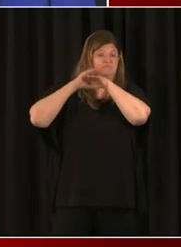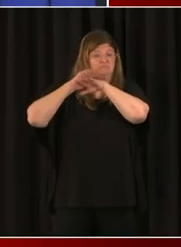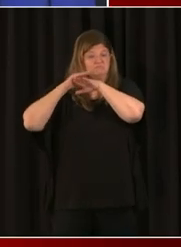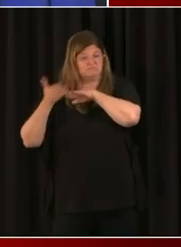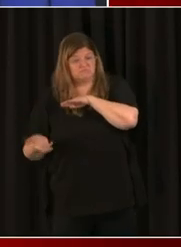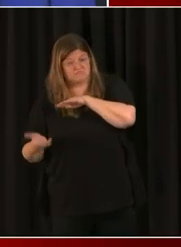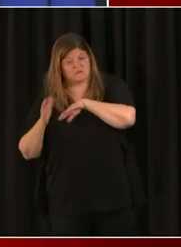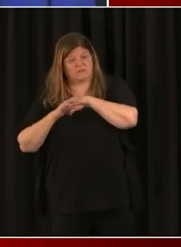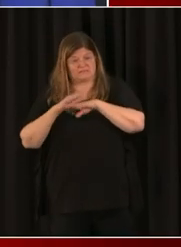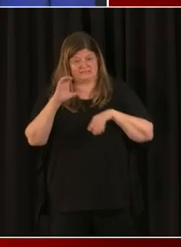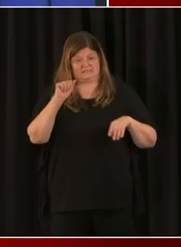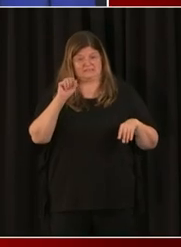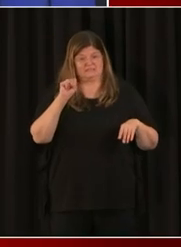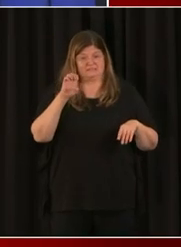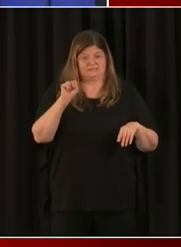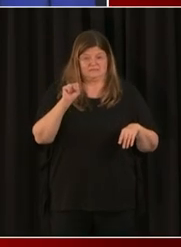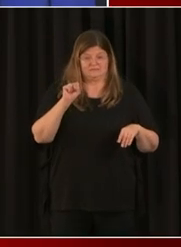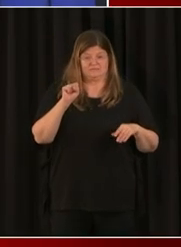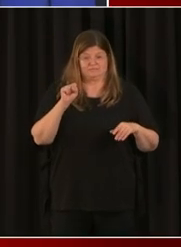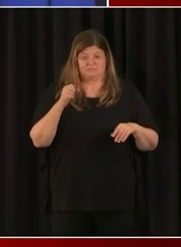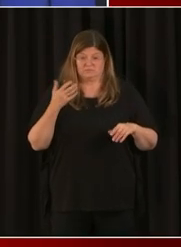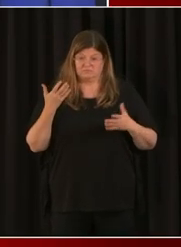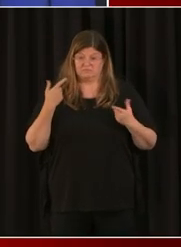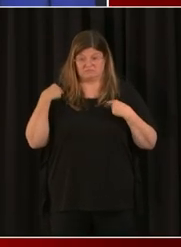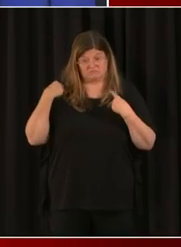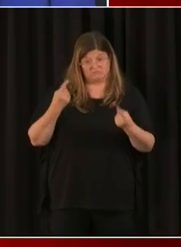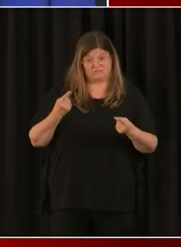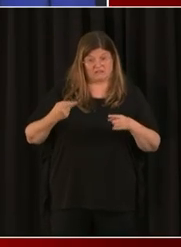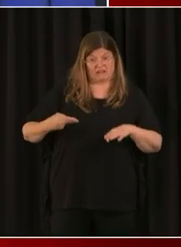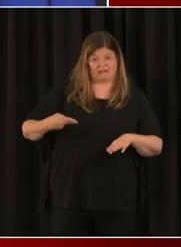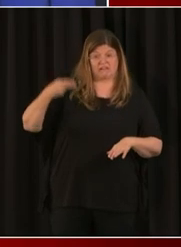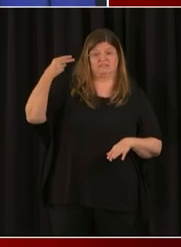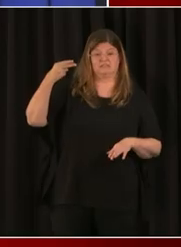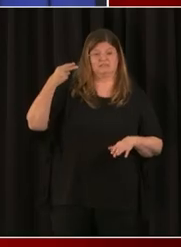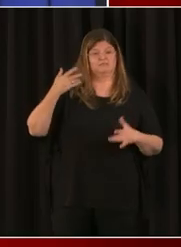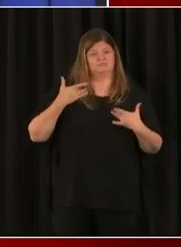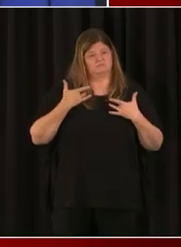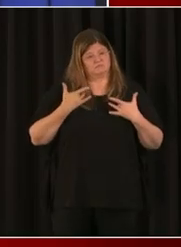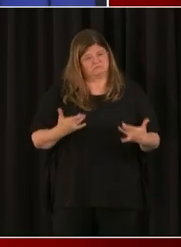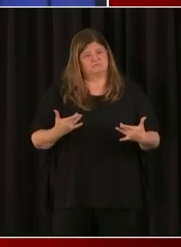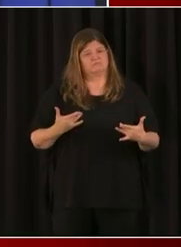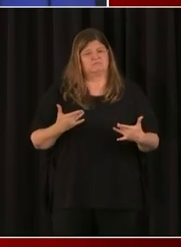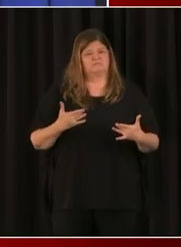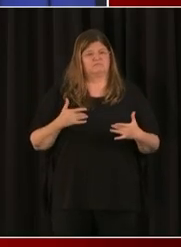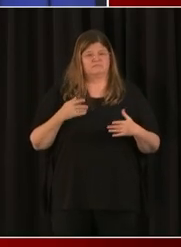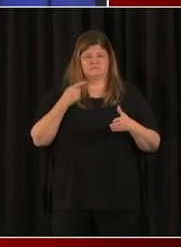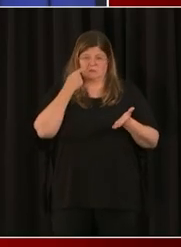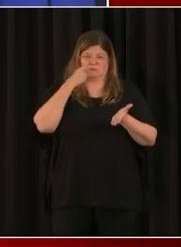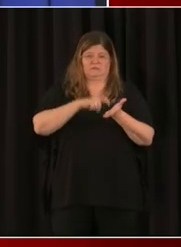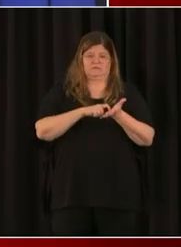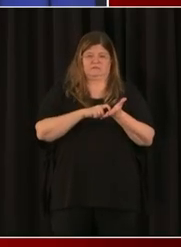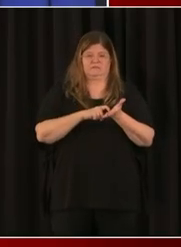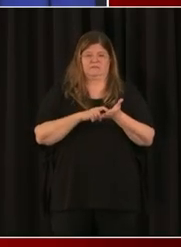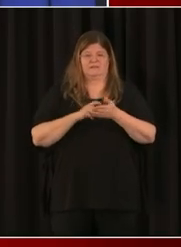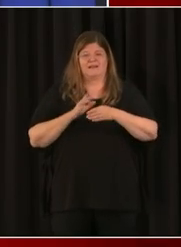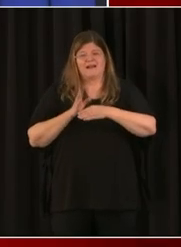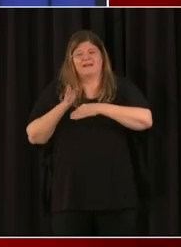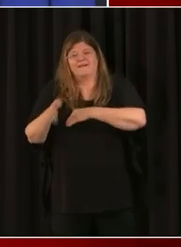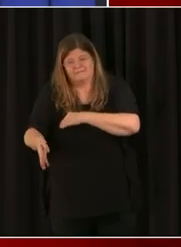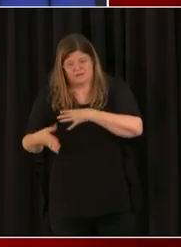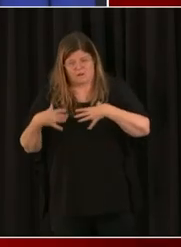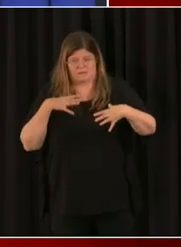And so the historical travel that just happened again this weekend after